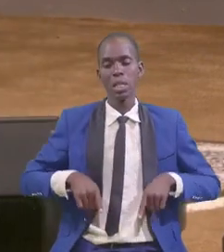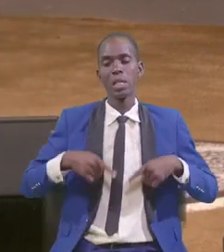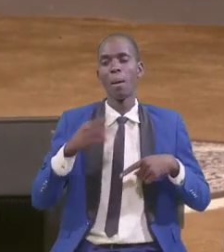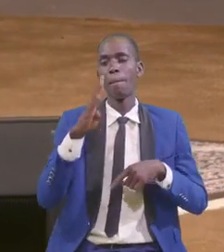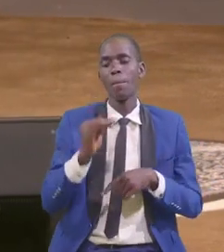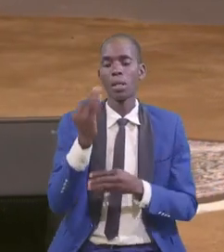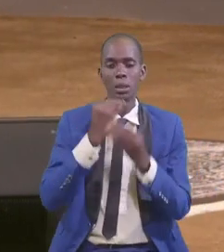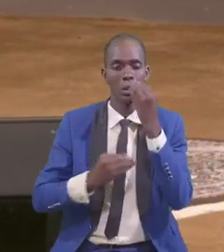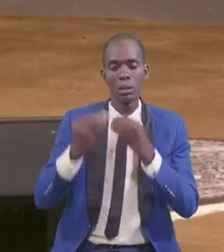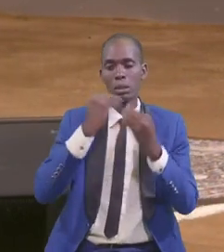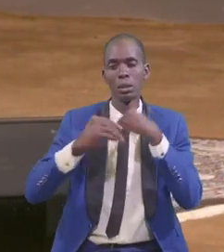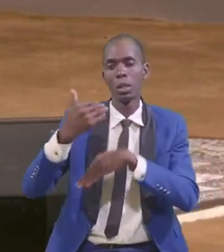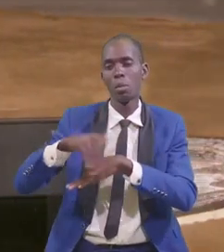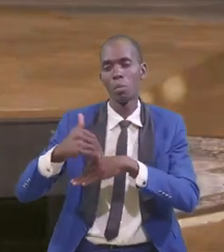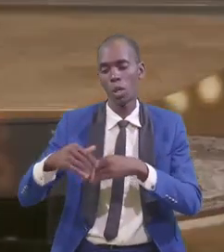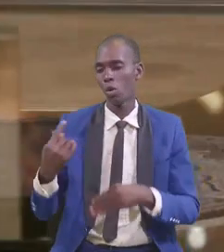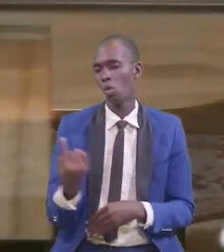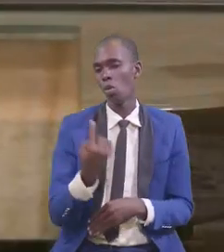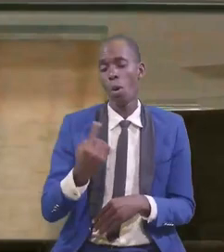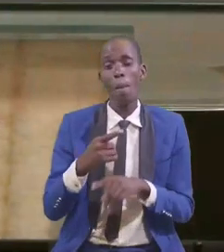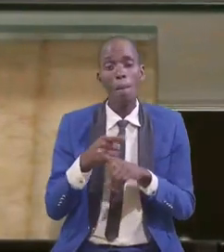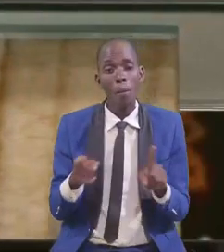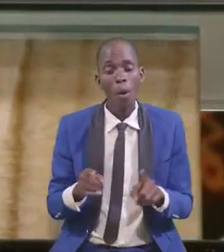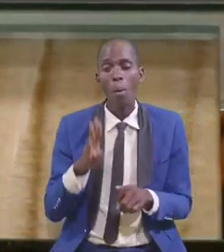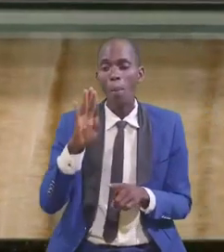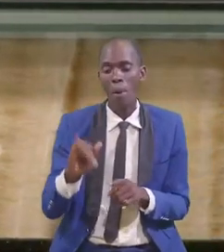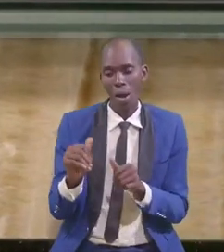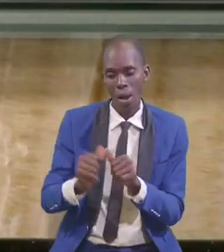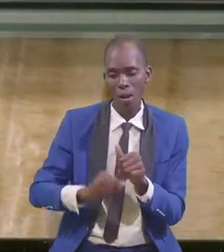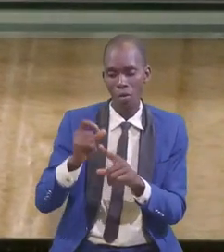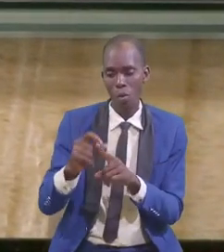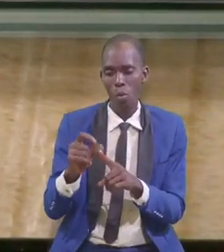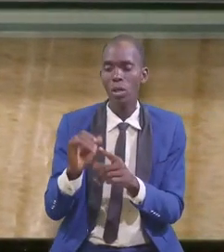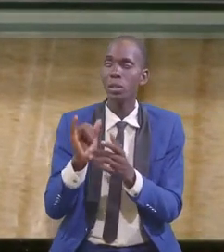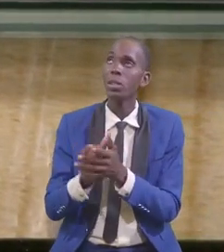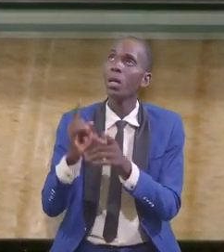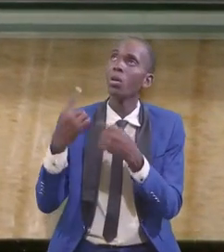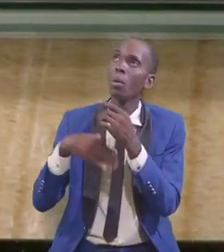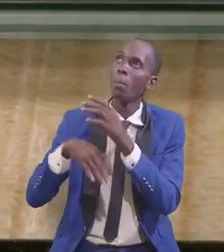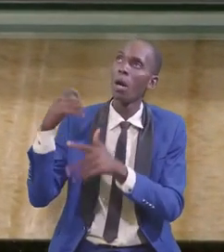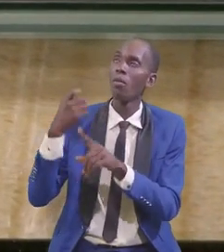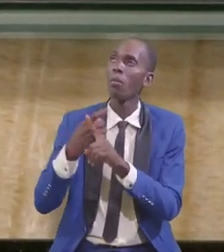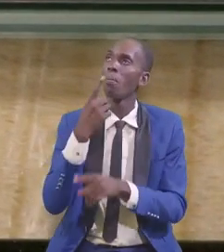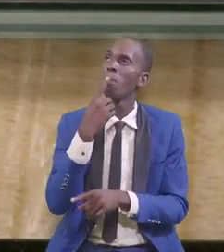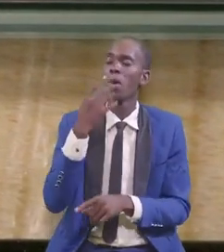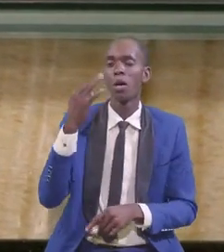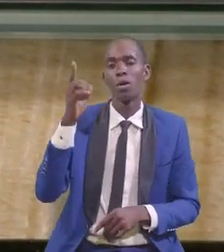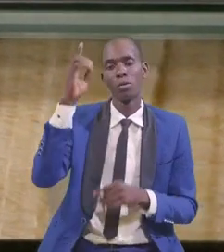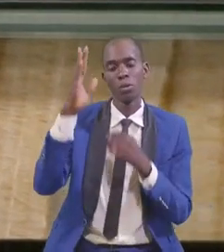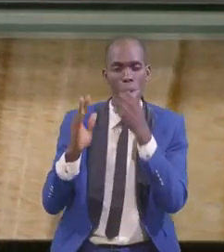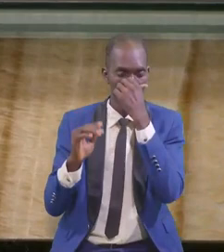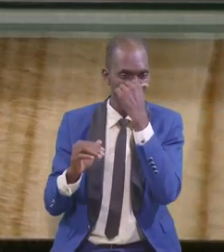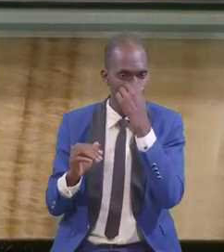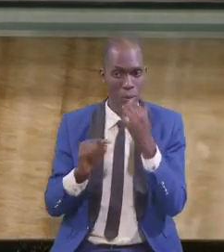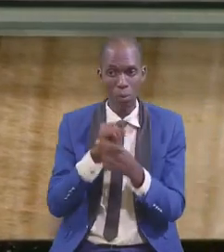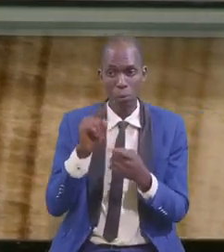every word that proceedeth forth out of the mouth of God. When you know the word,